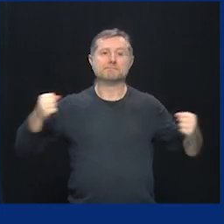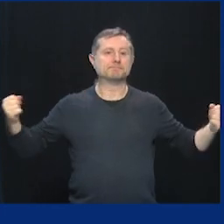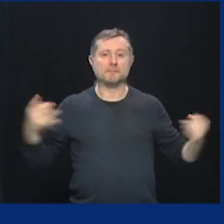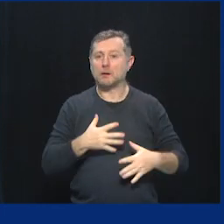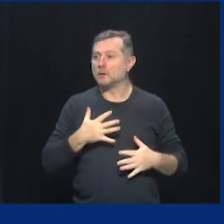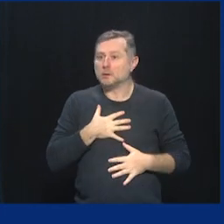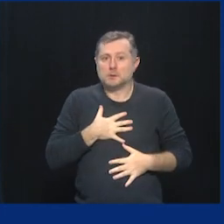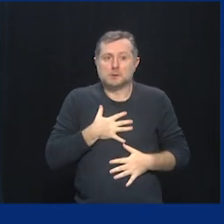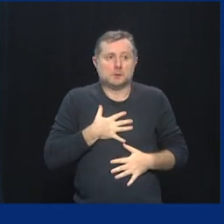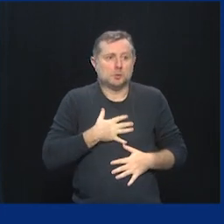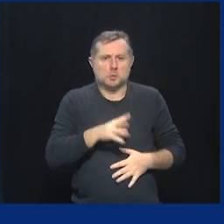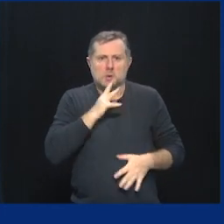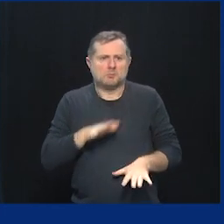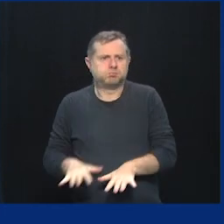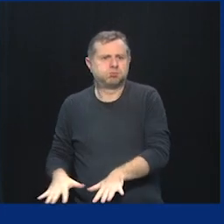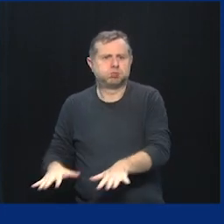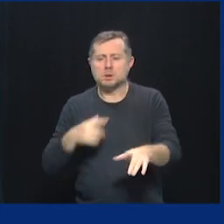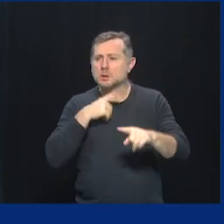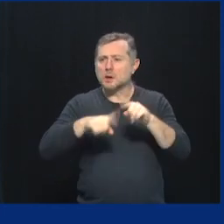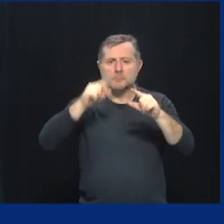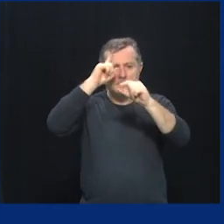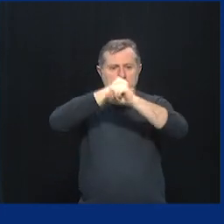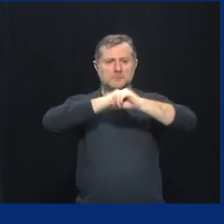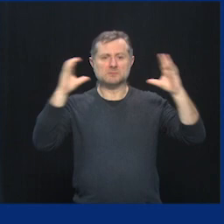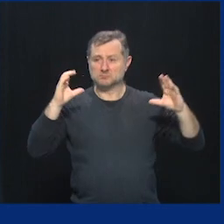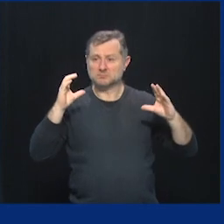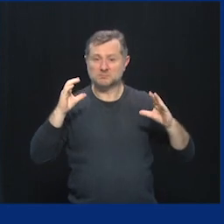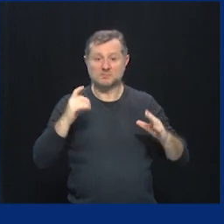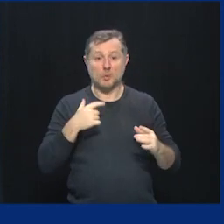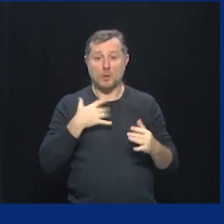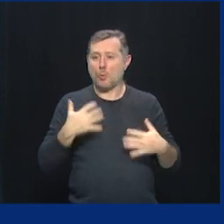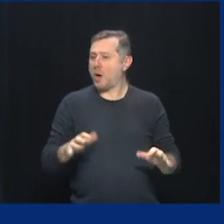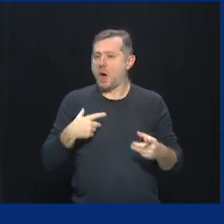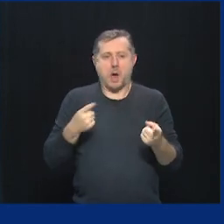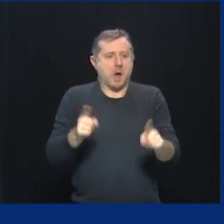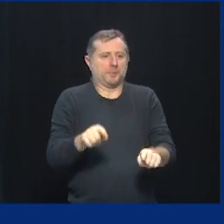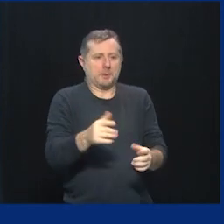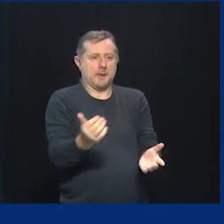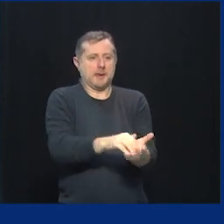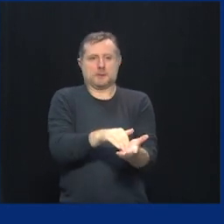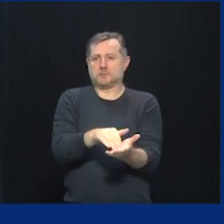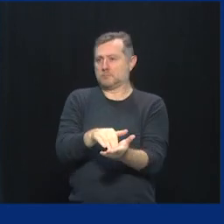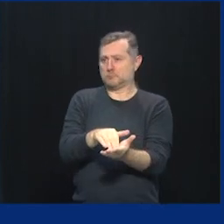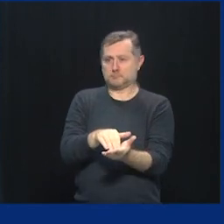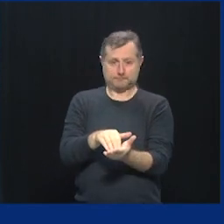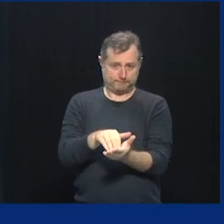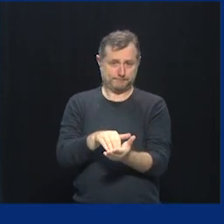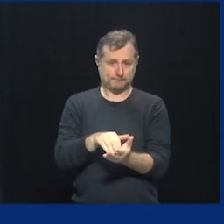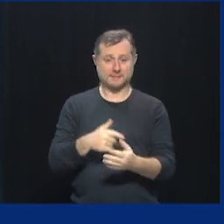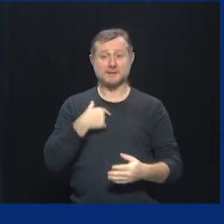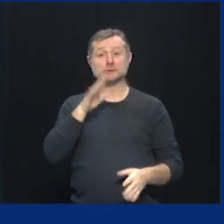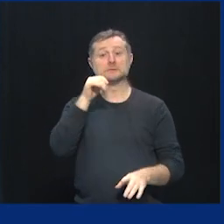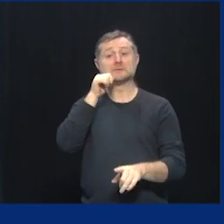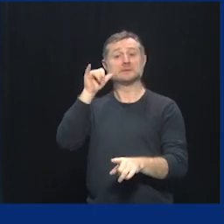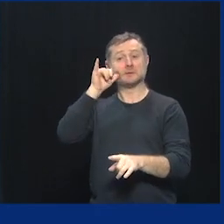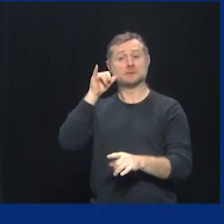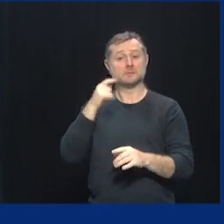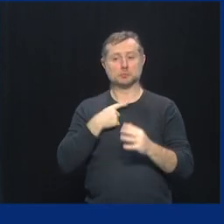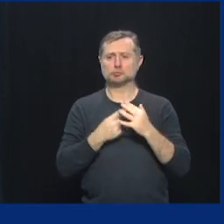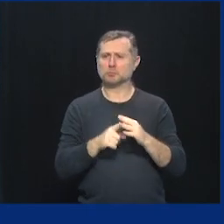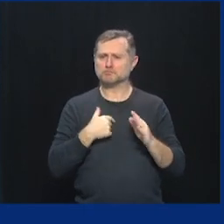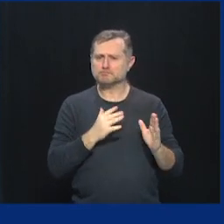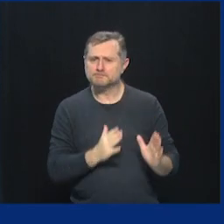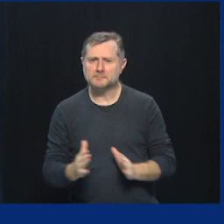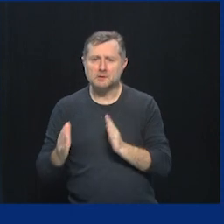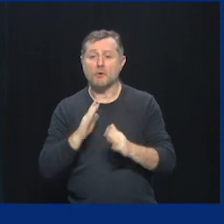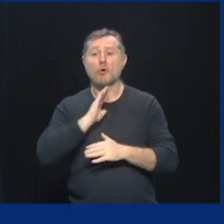imagine. And I don't want this to happen again. So what we're doing is yesterday in preparation, we directed all of our